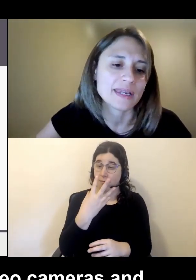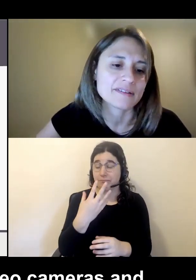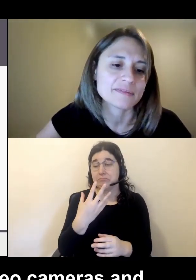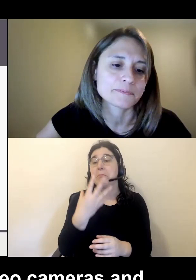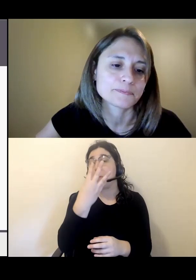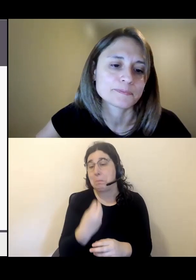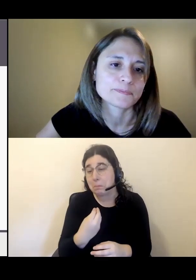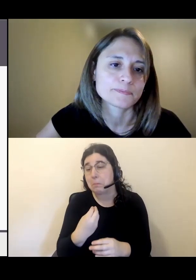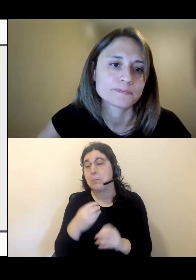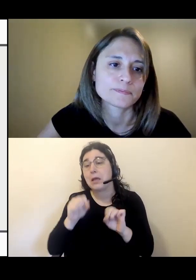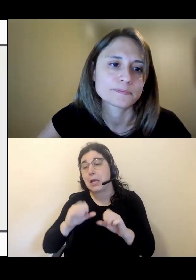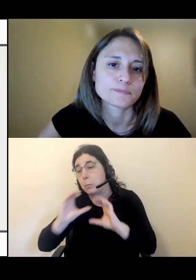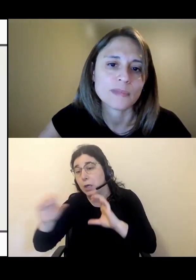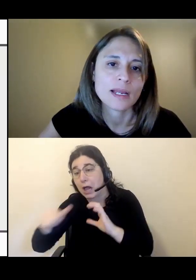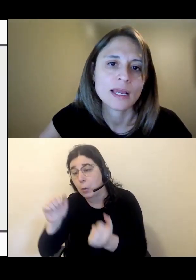during webinars.